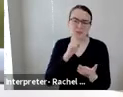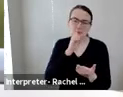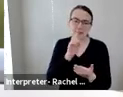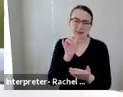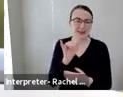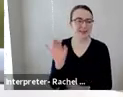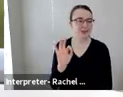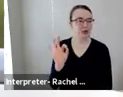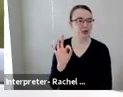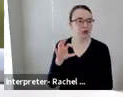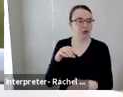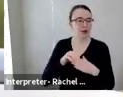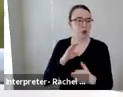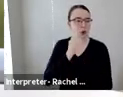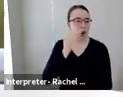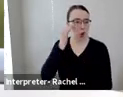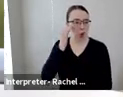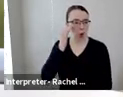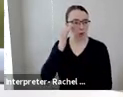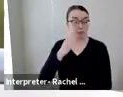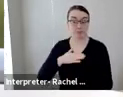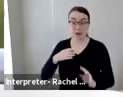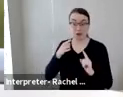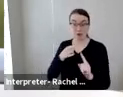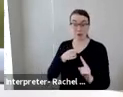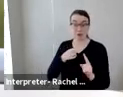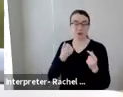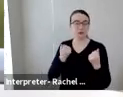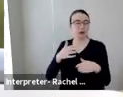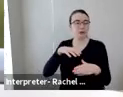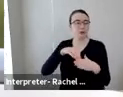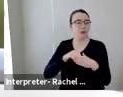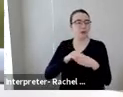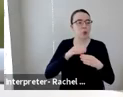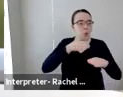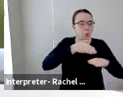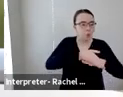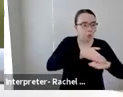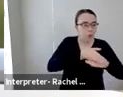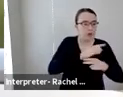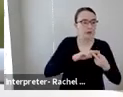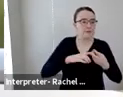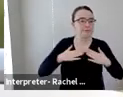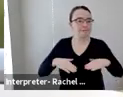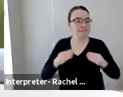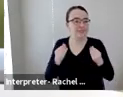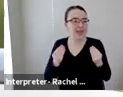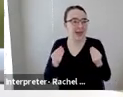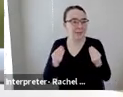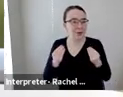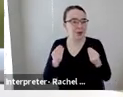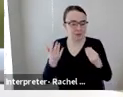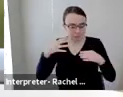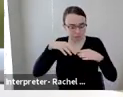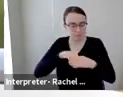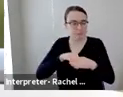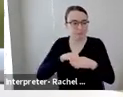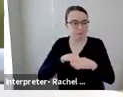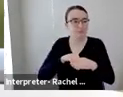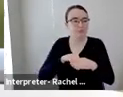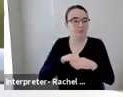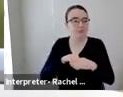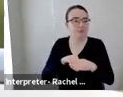fitness. And I tried really hard to get wood and fabric into it because let's involve it in this